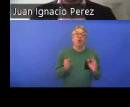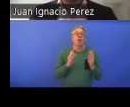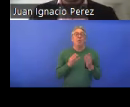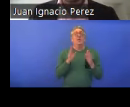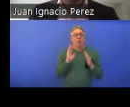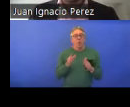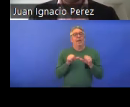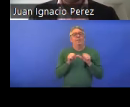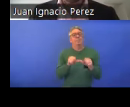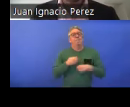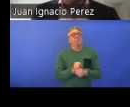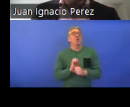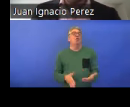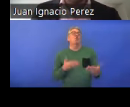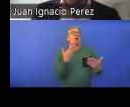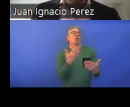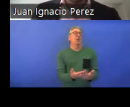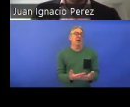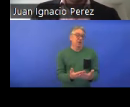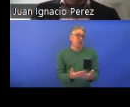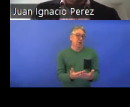recommendations for their benefit.